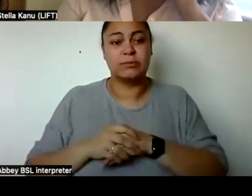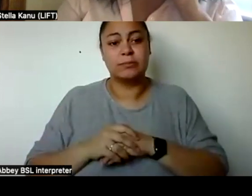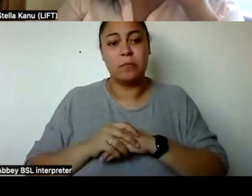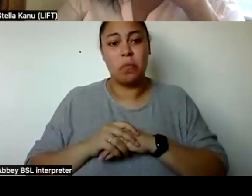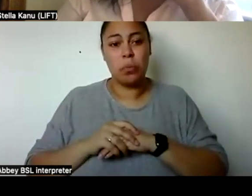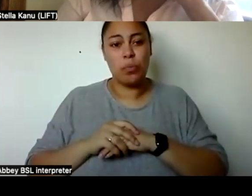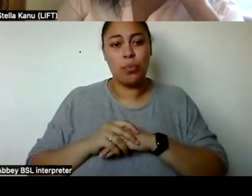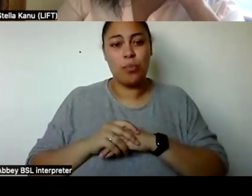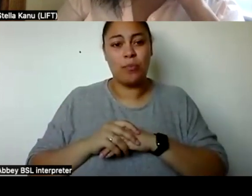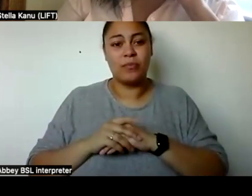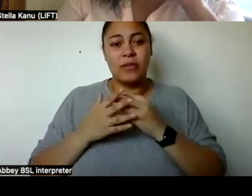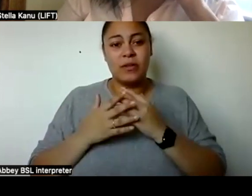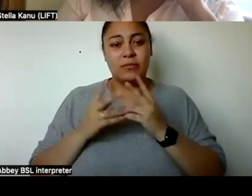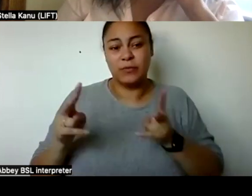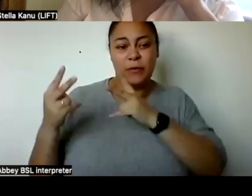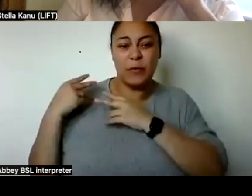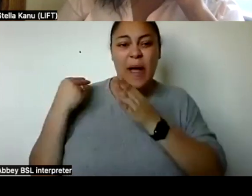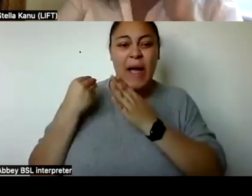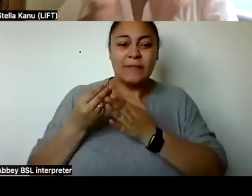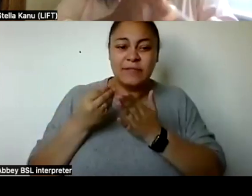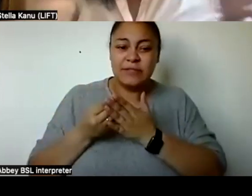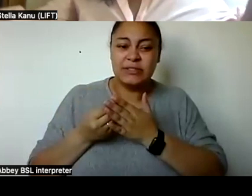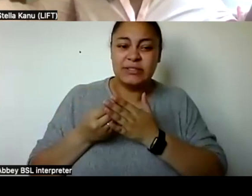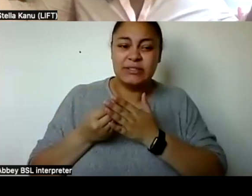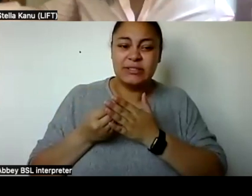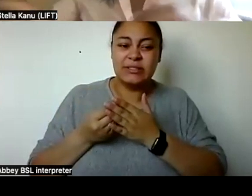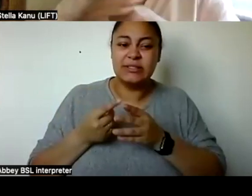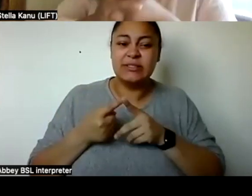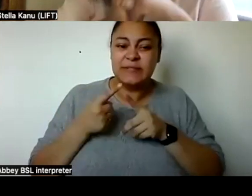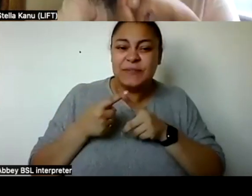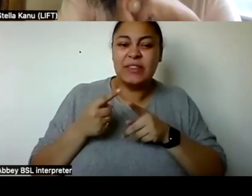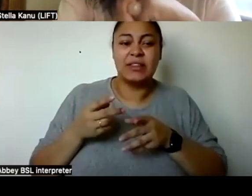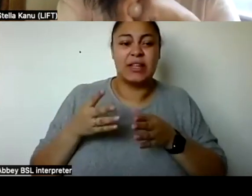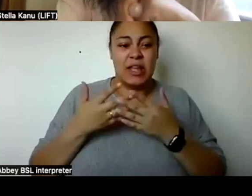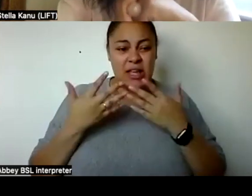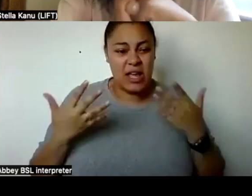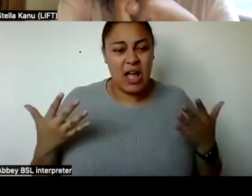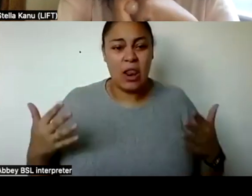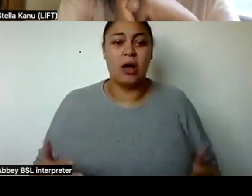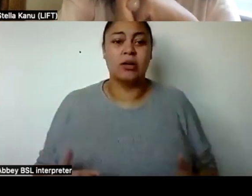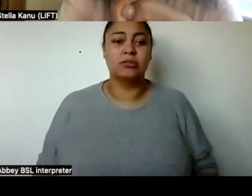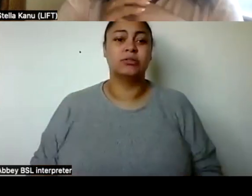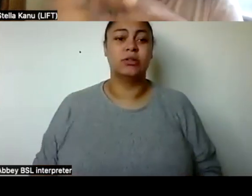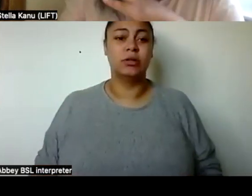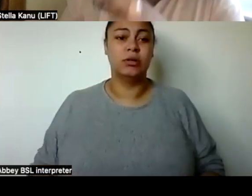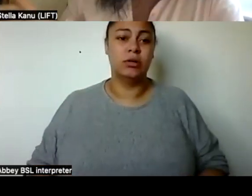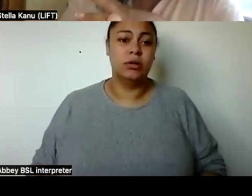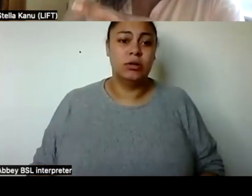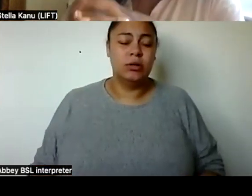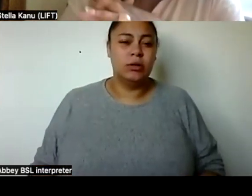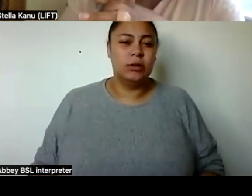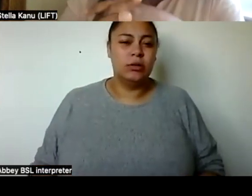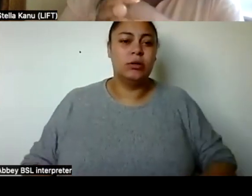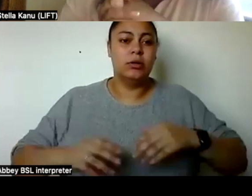fees a lot. You know, we work with some wildly different kind of ranges, but we spent some time and really